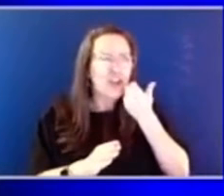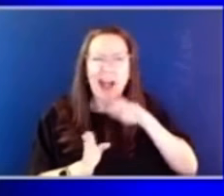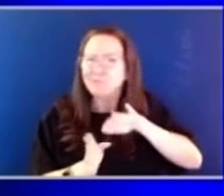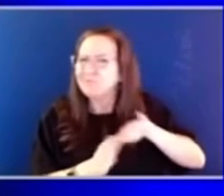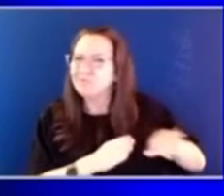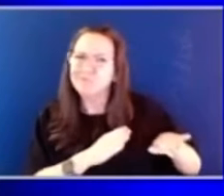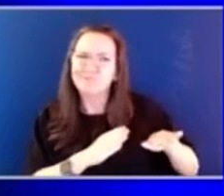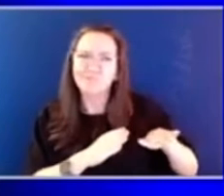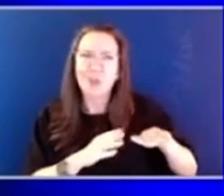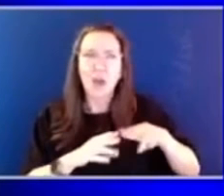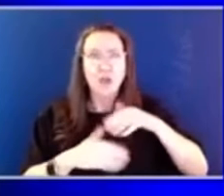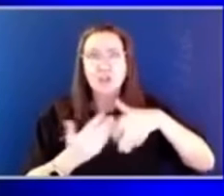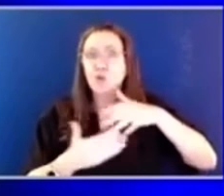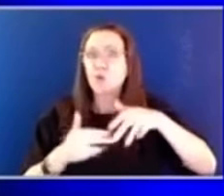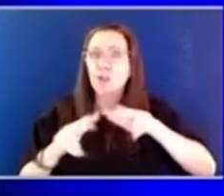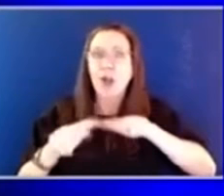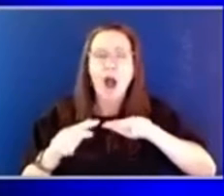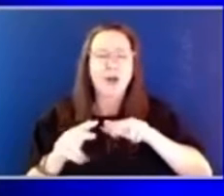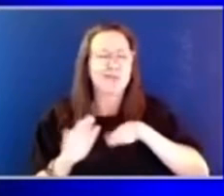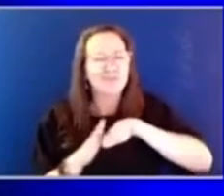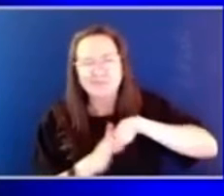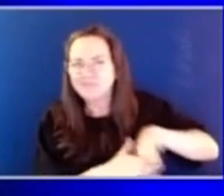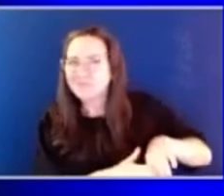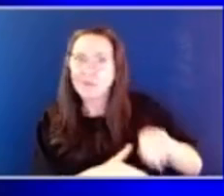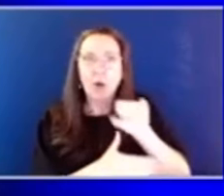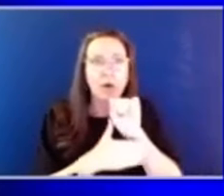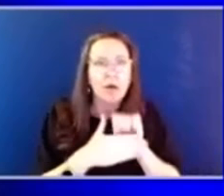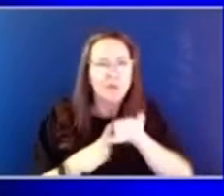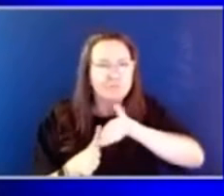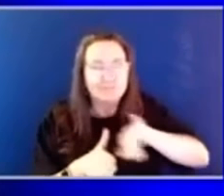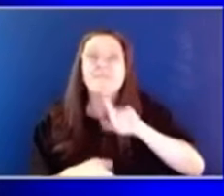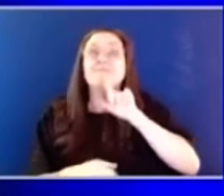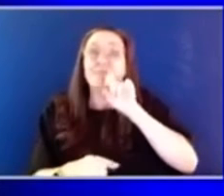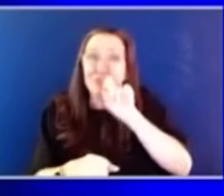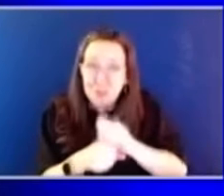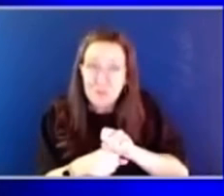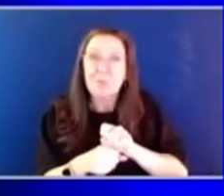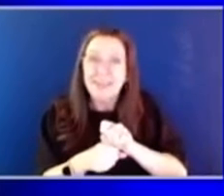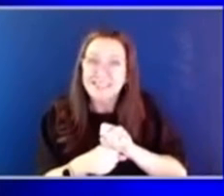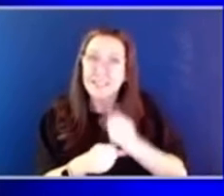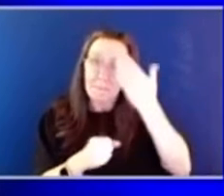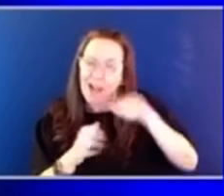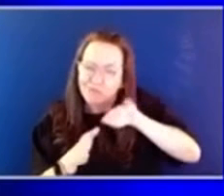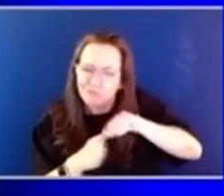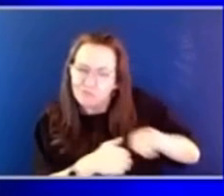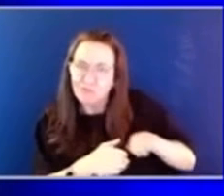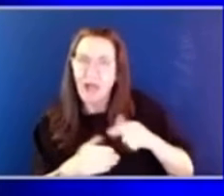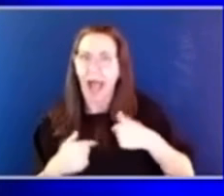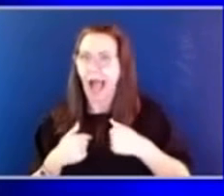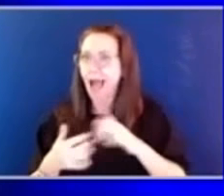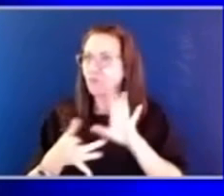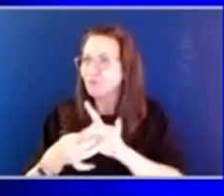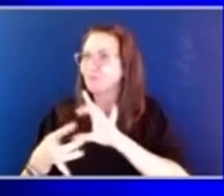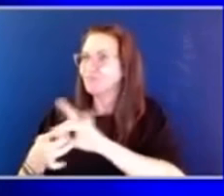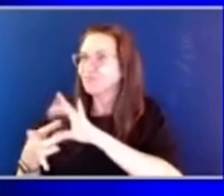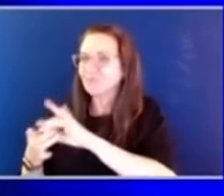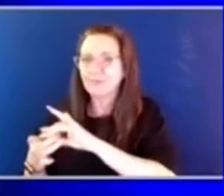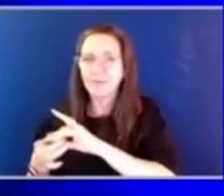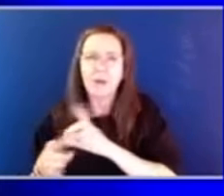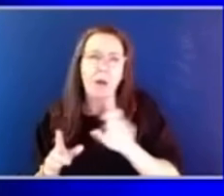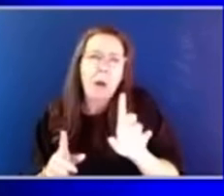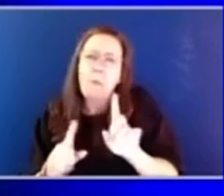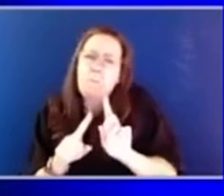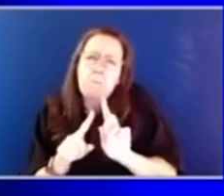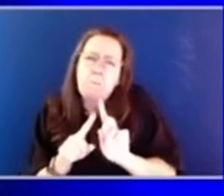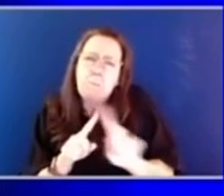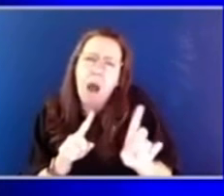and reclusive behind me, and as a result, I have started to develop meaningful relationships. However,